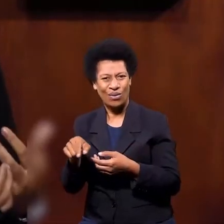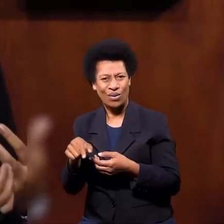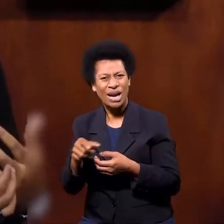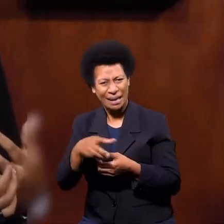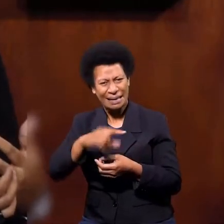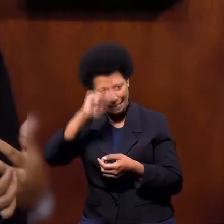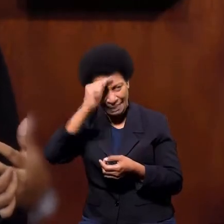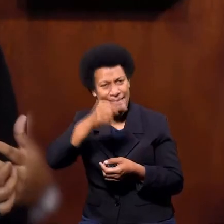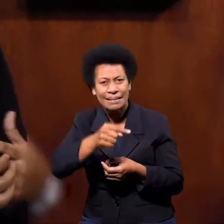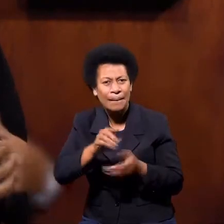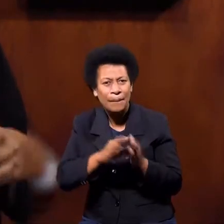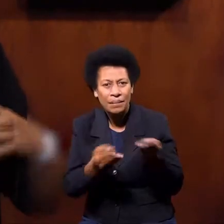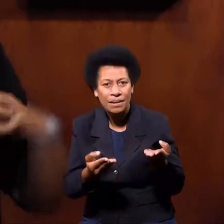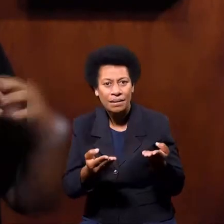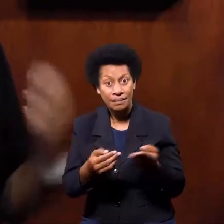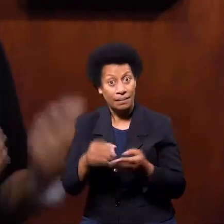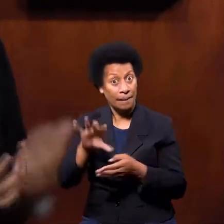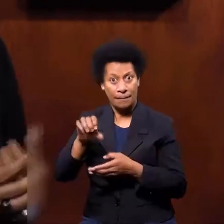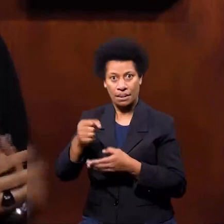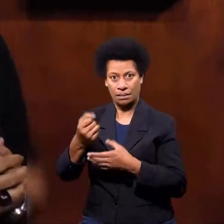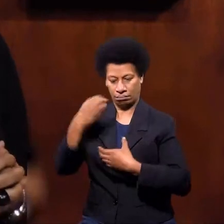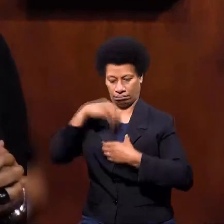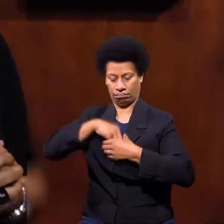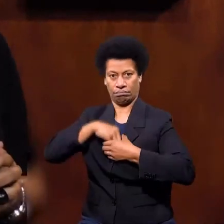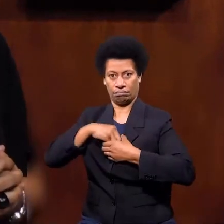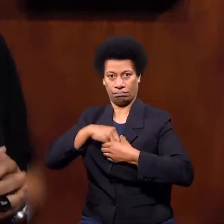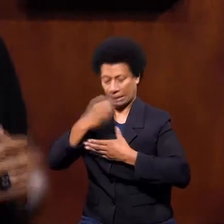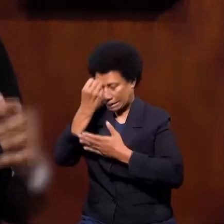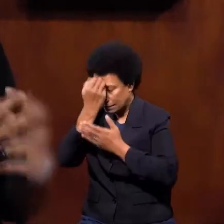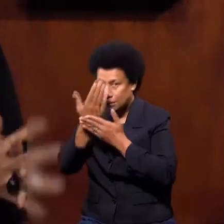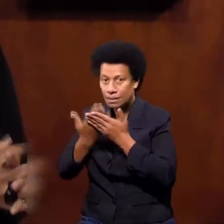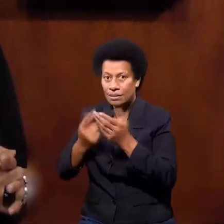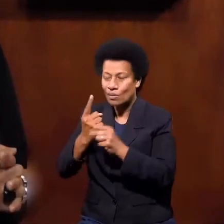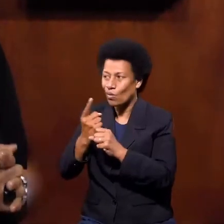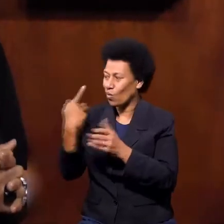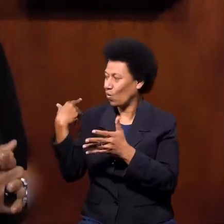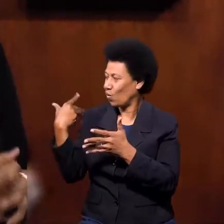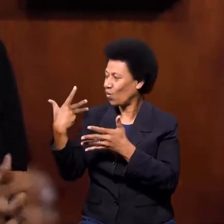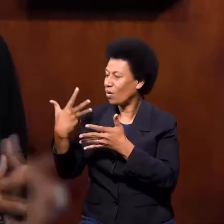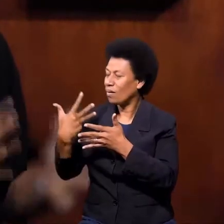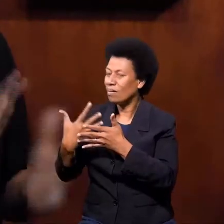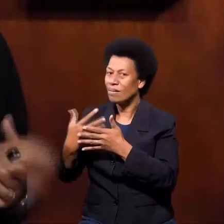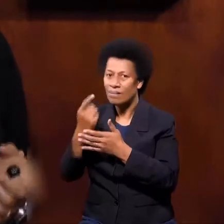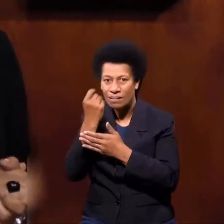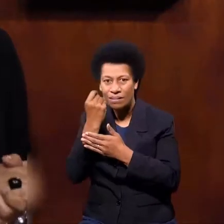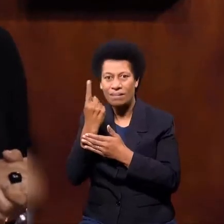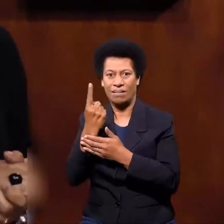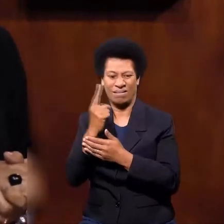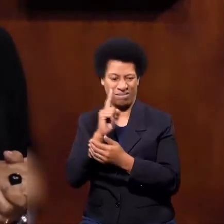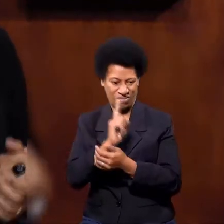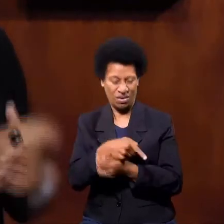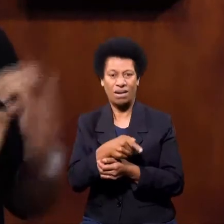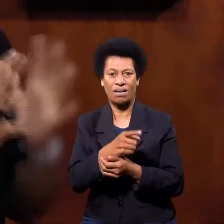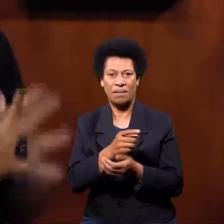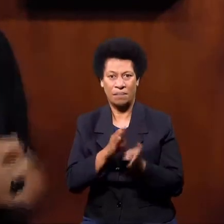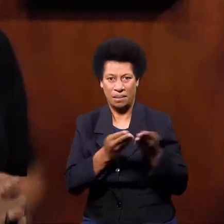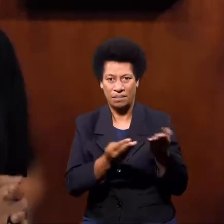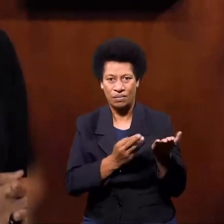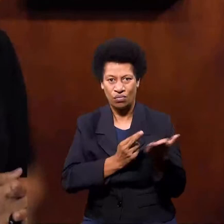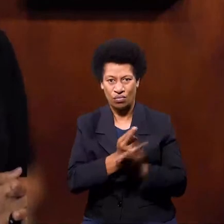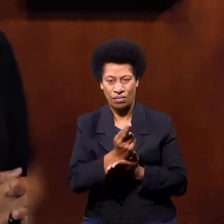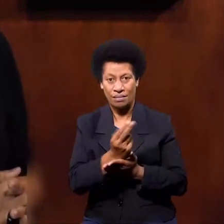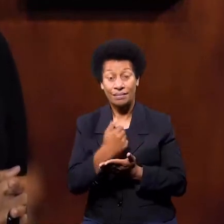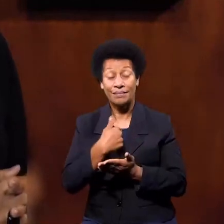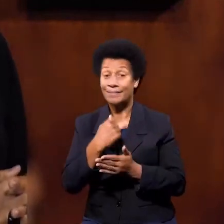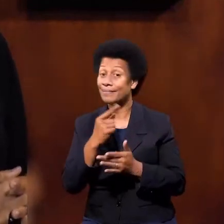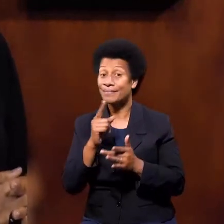God, you get the totality of that truth when you actually experience it. So I love